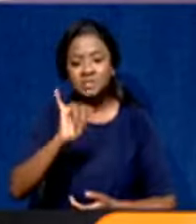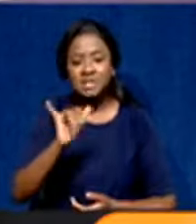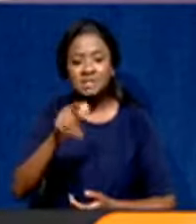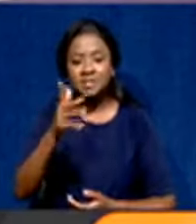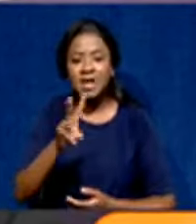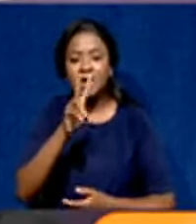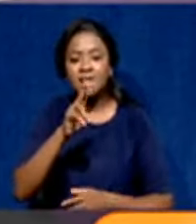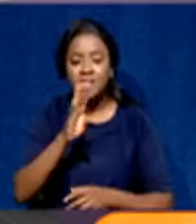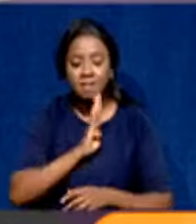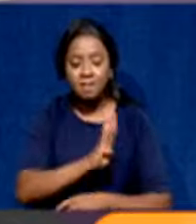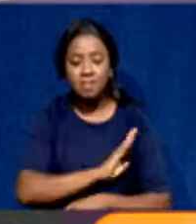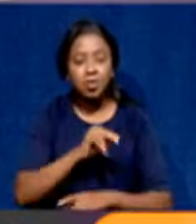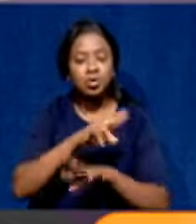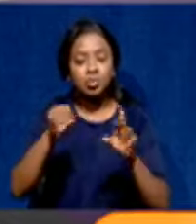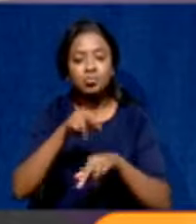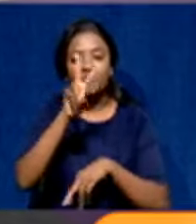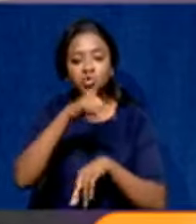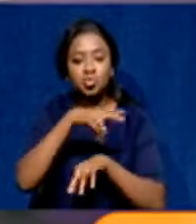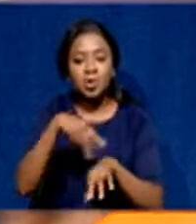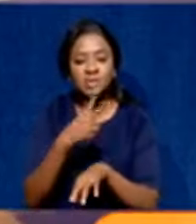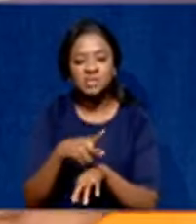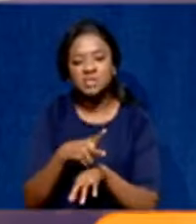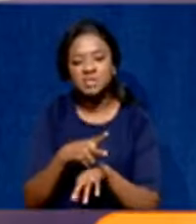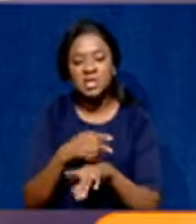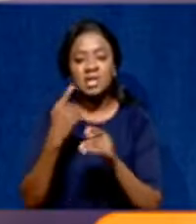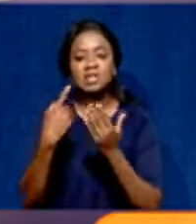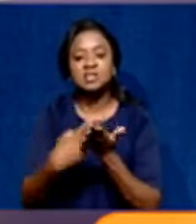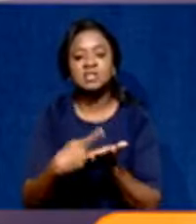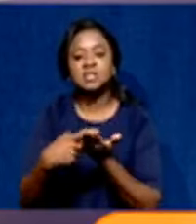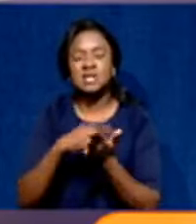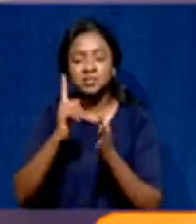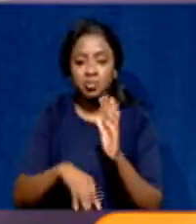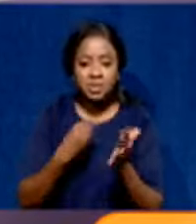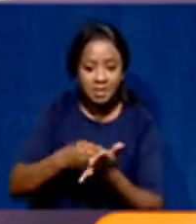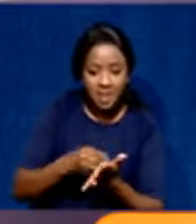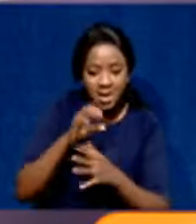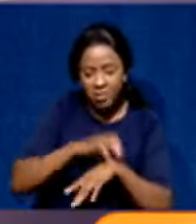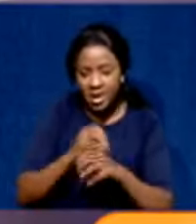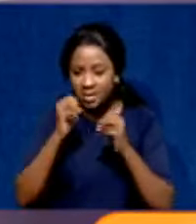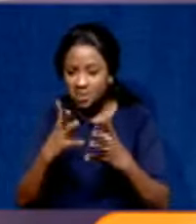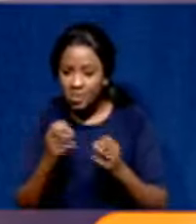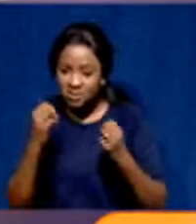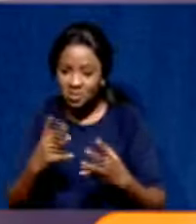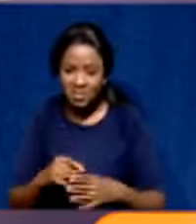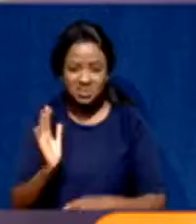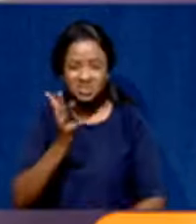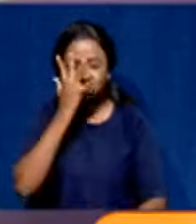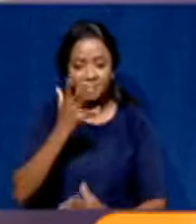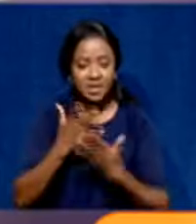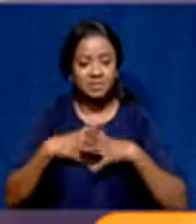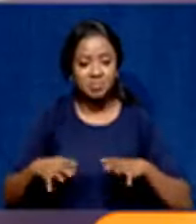for 2 hours. At the story, Nipezangapi itapatikana. Shameless